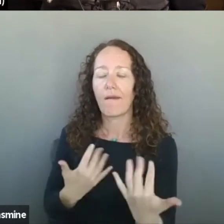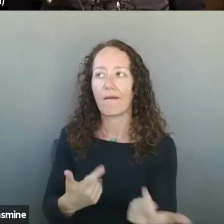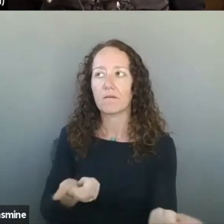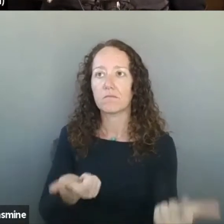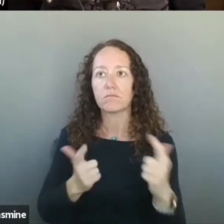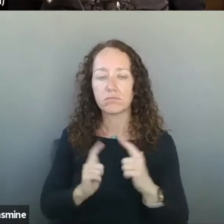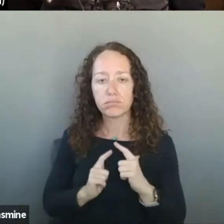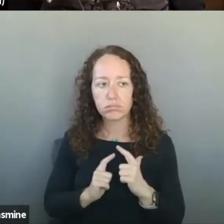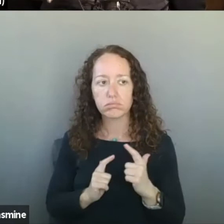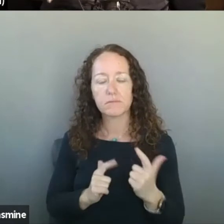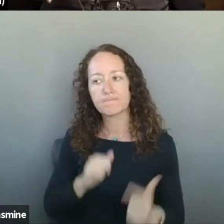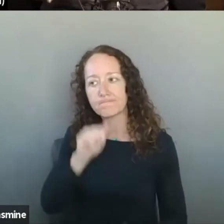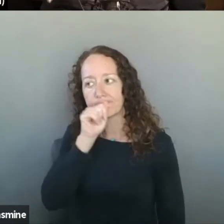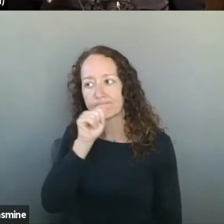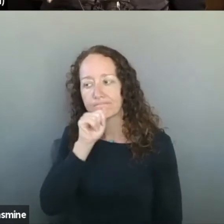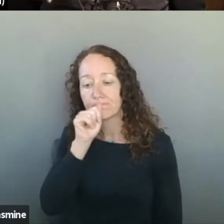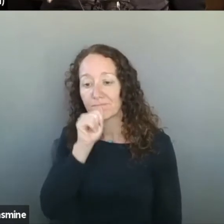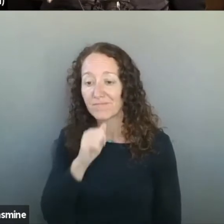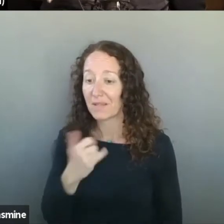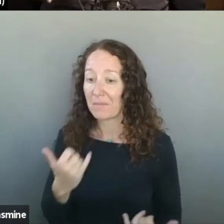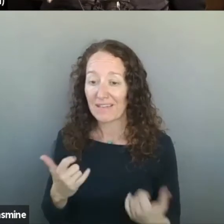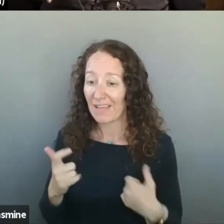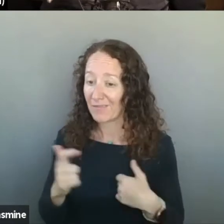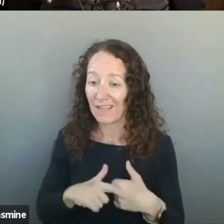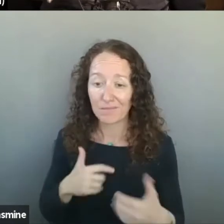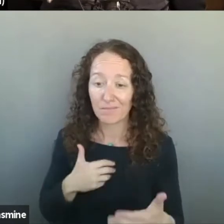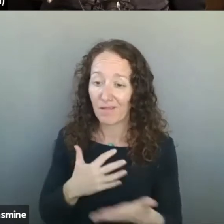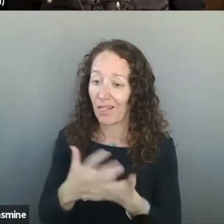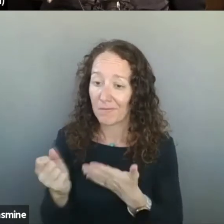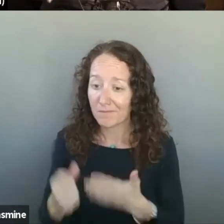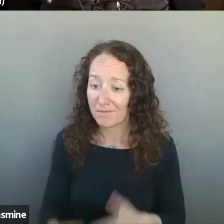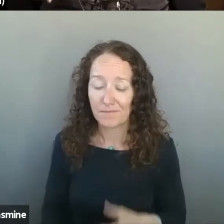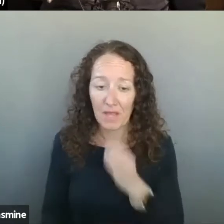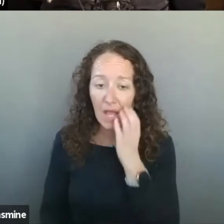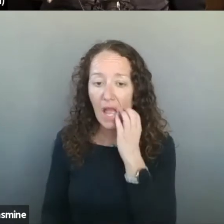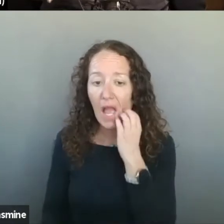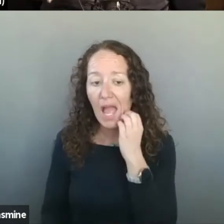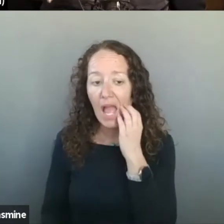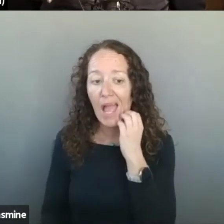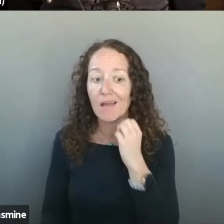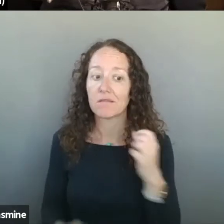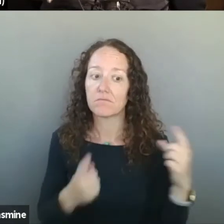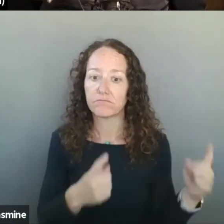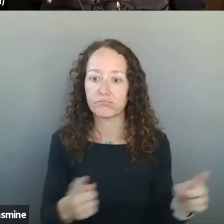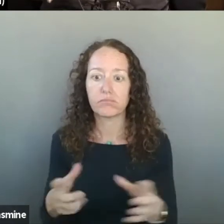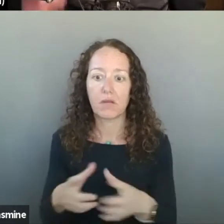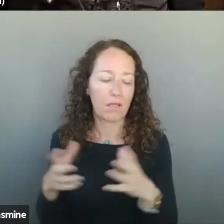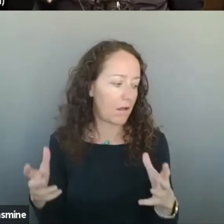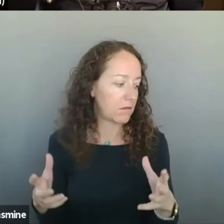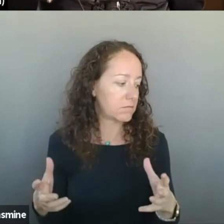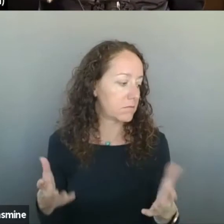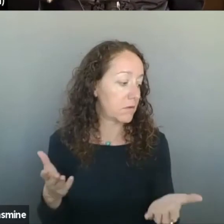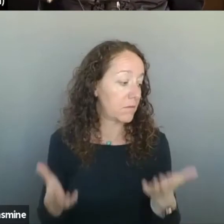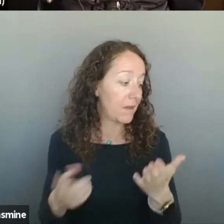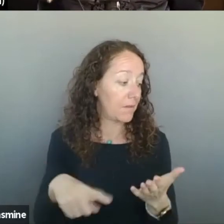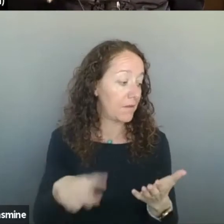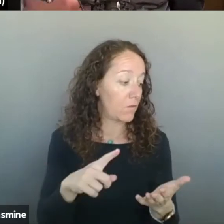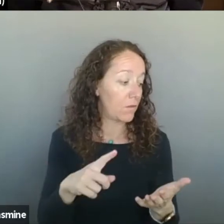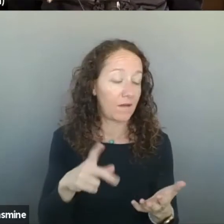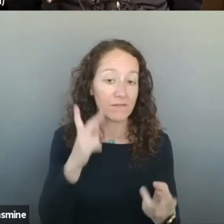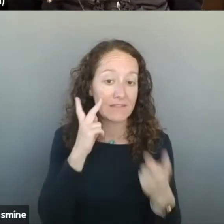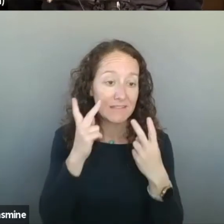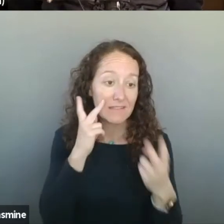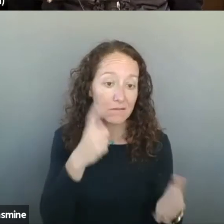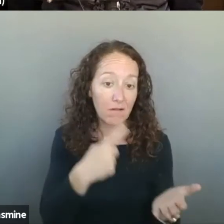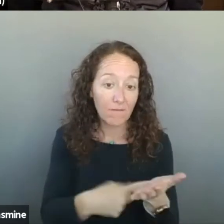anymore. So there's a lot happening. There's a conversation happening, maybe y'all have, about